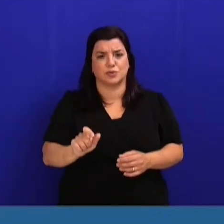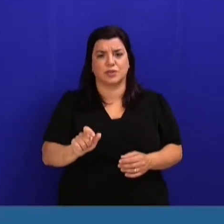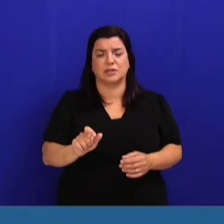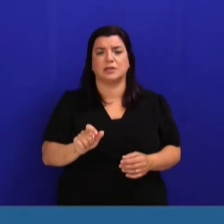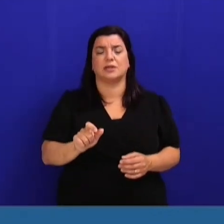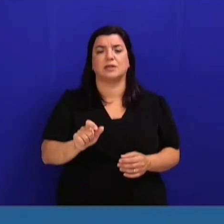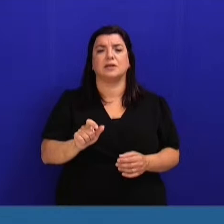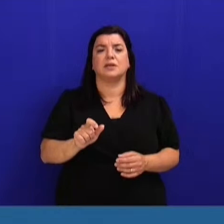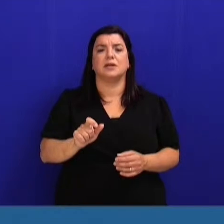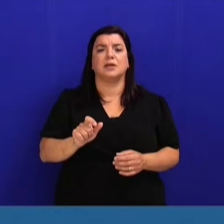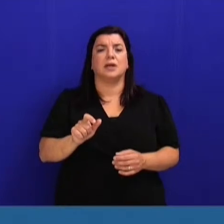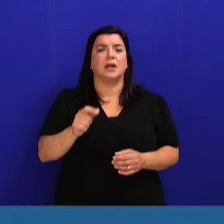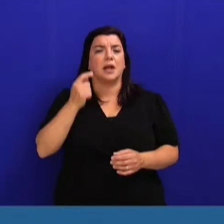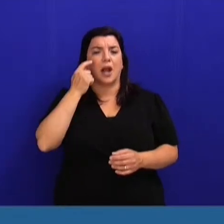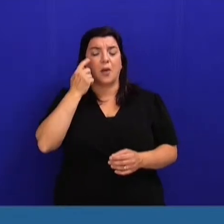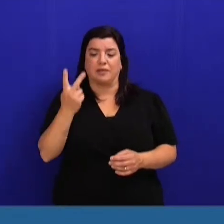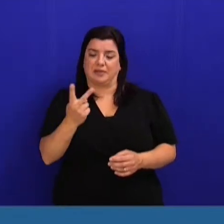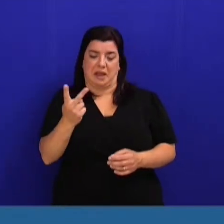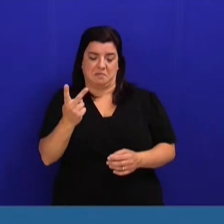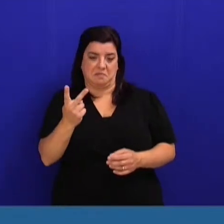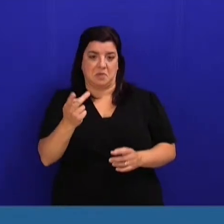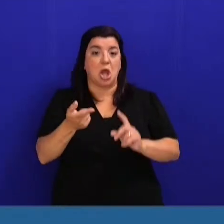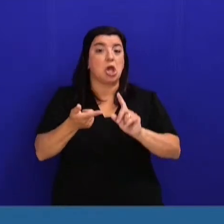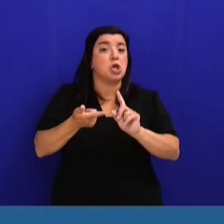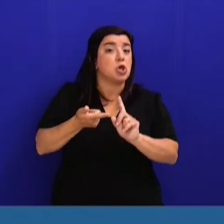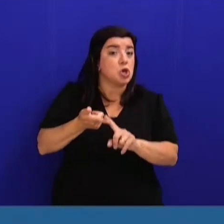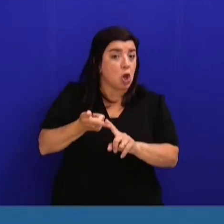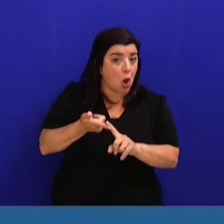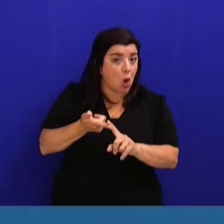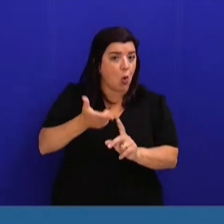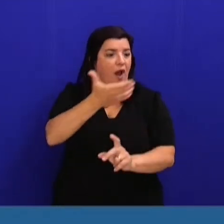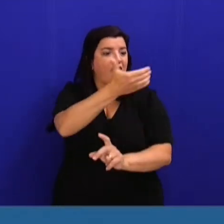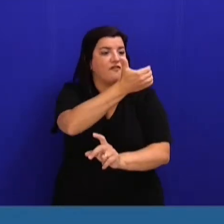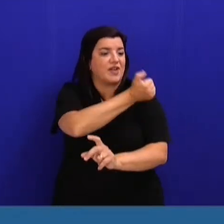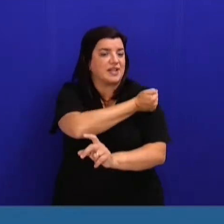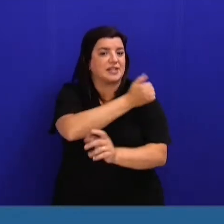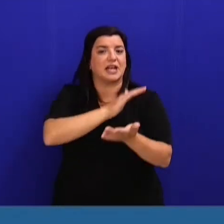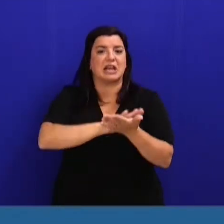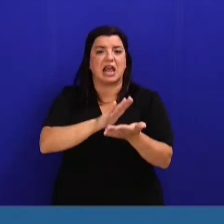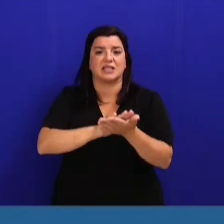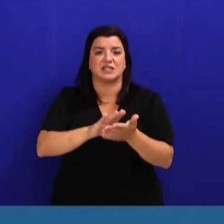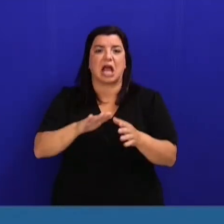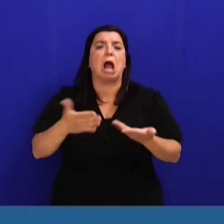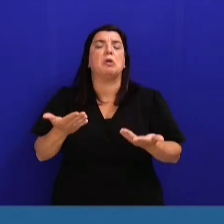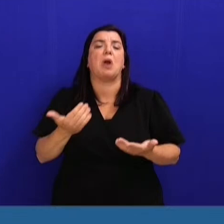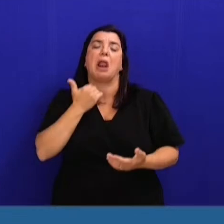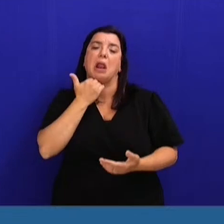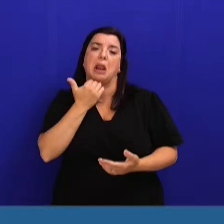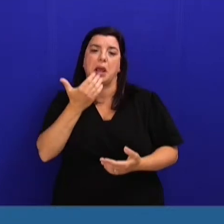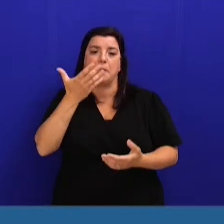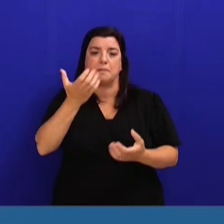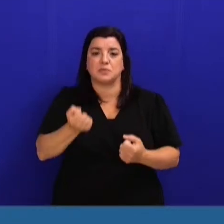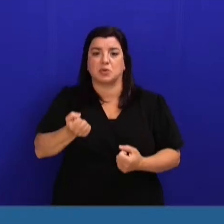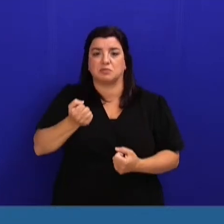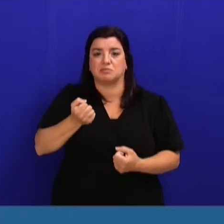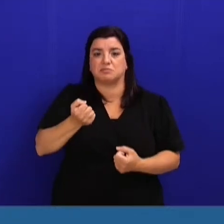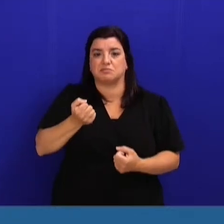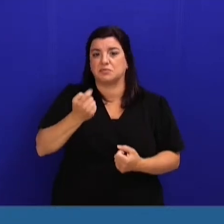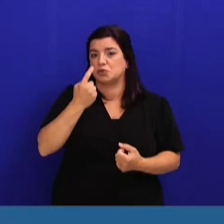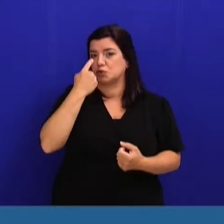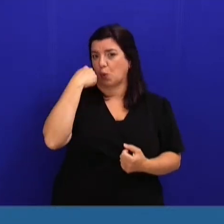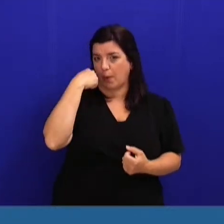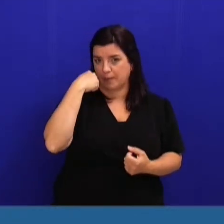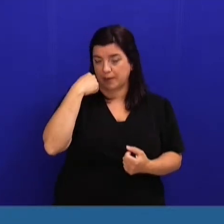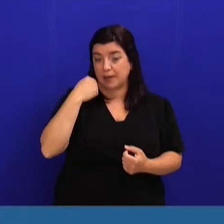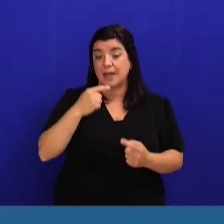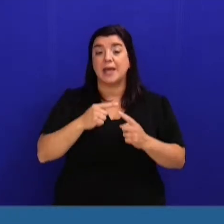li għandu il-vaccination certificate, dak m'għandux għalfejn ikollu it-test, Inkella jekk m'għandux il-vaccination certificate li huwa recognized